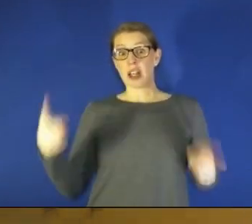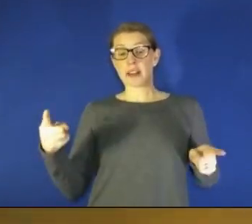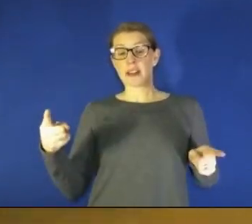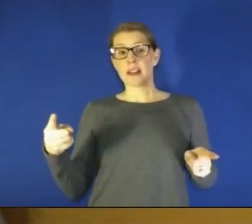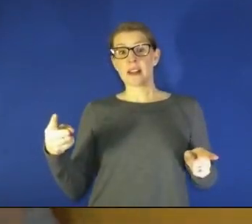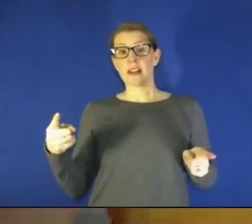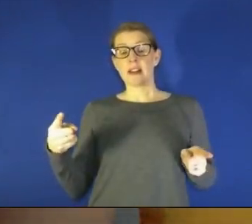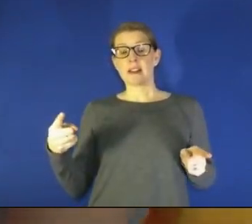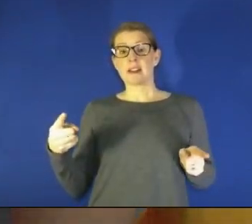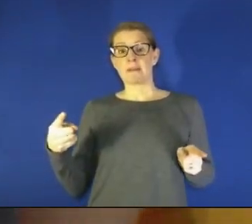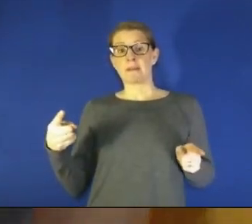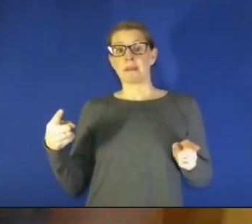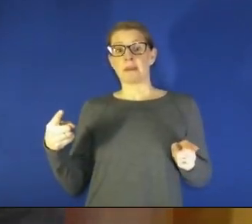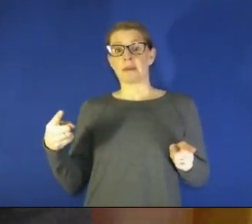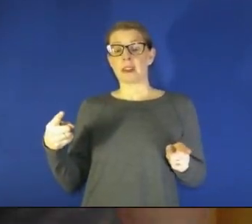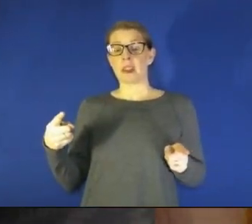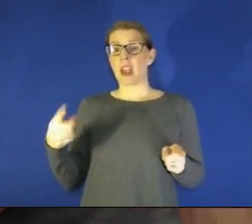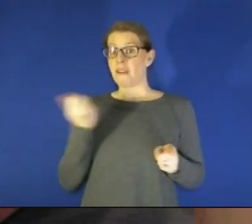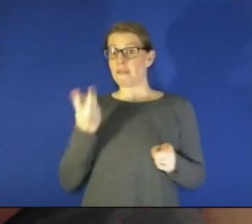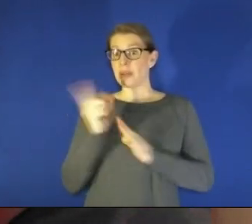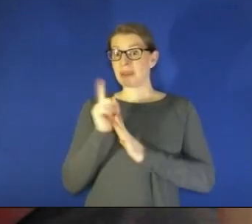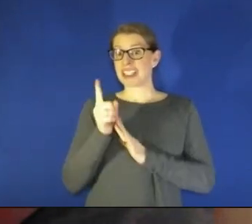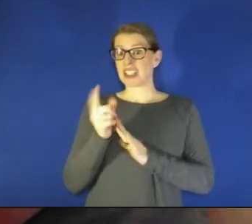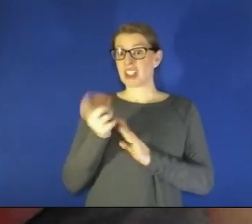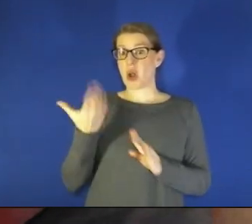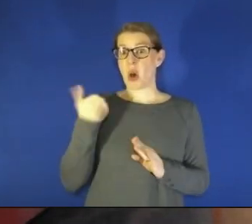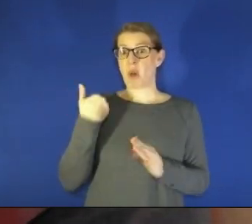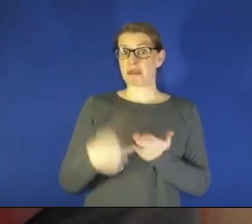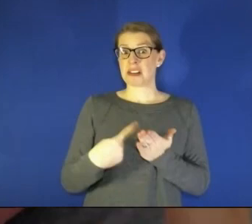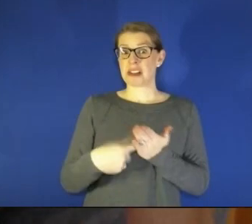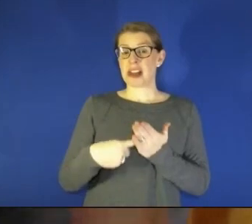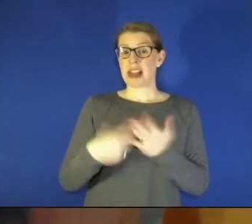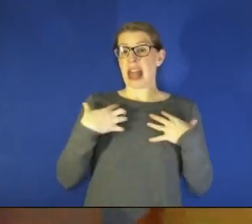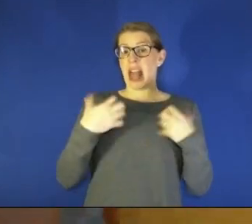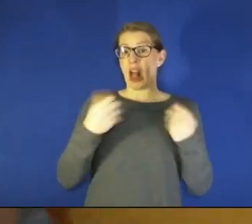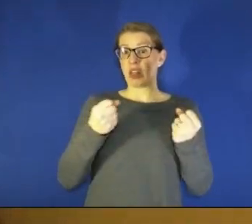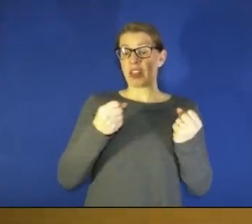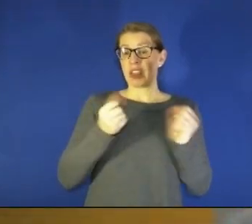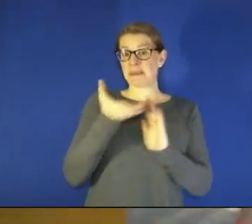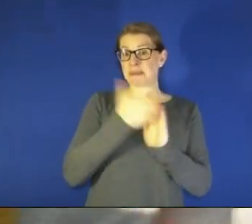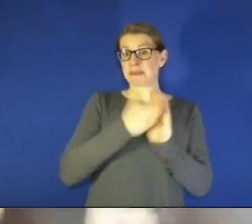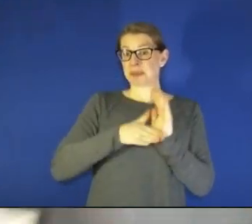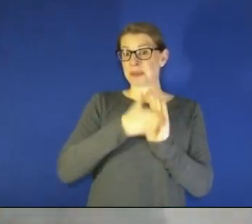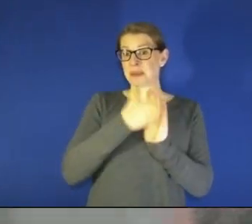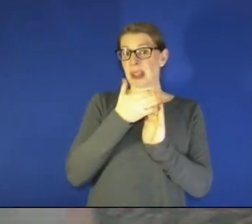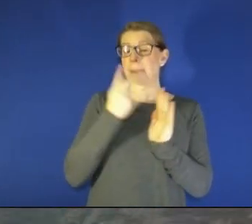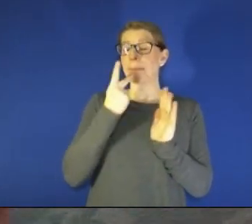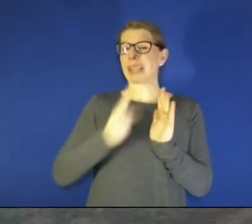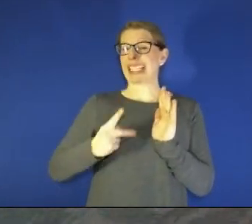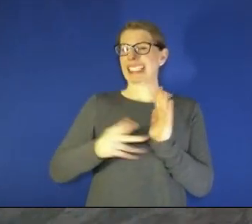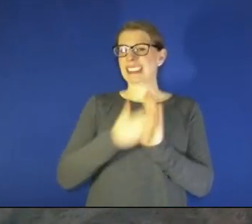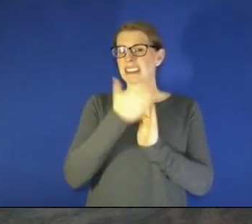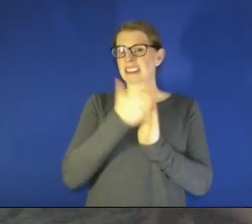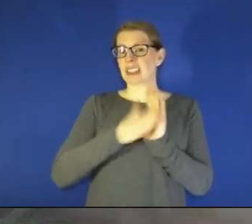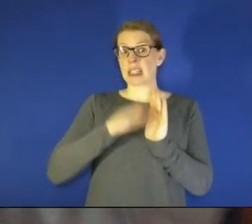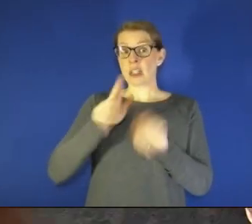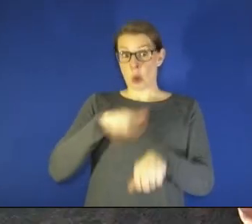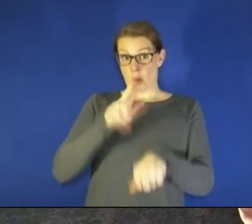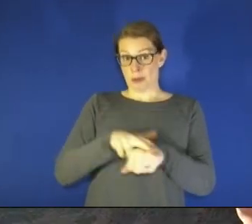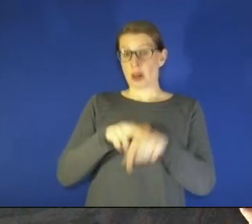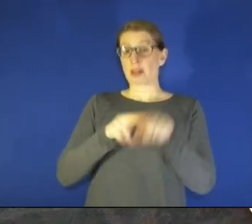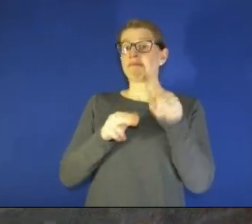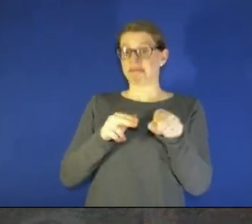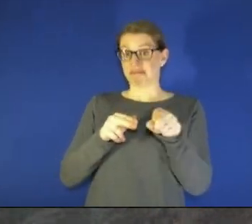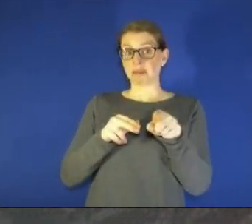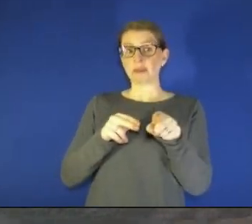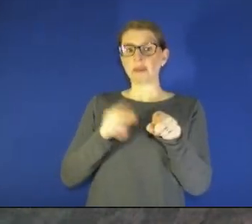Ashcraft said a few minutes ago, we look for a nice healthy lining in the colon, which is nice and pink. So that's normal tissue. That's normal. And then what